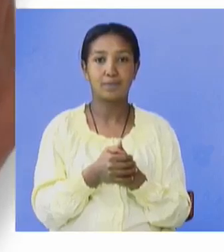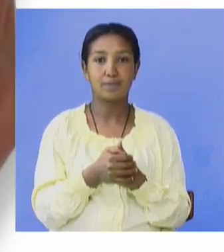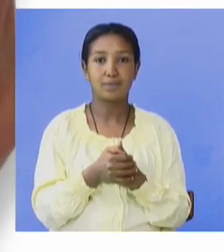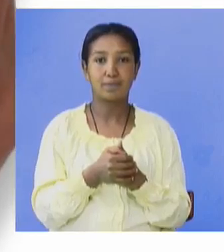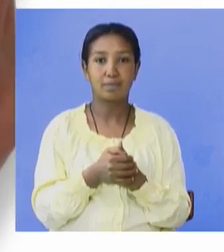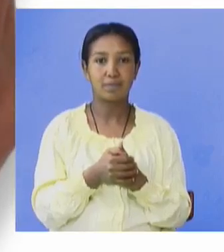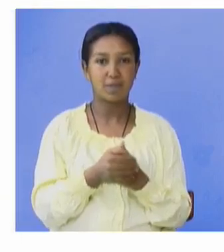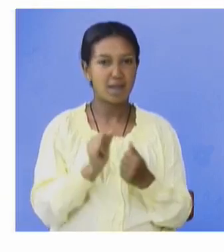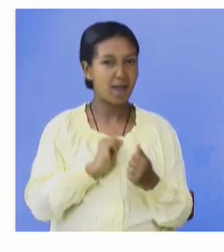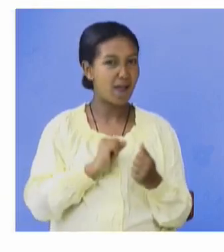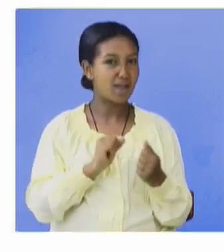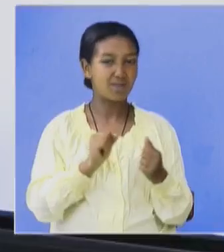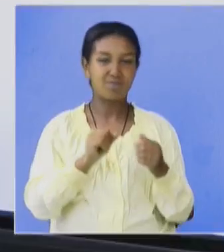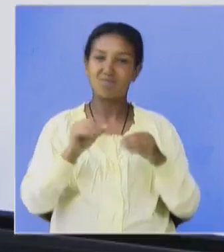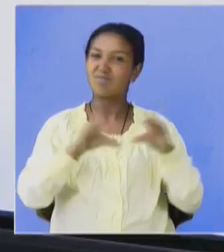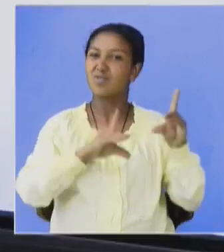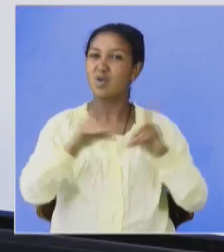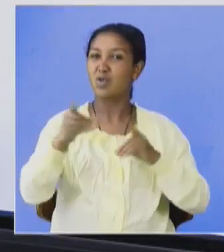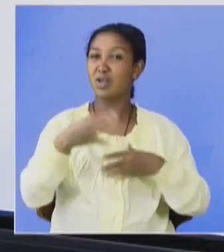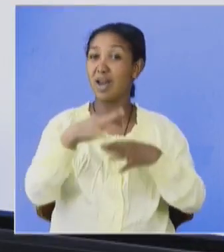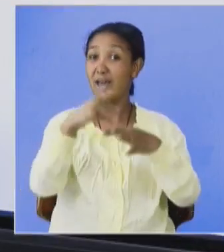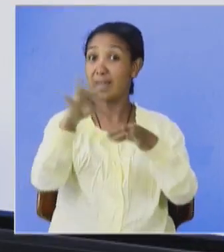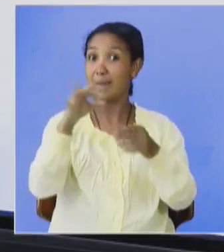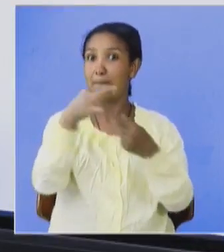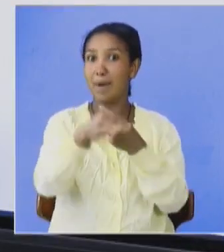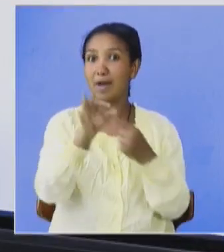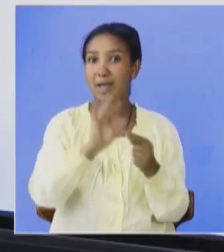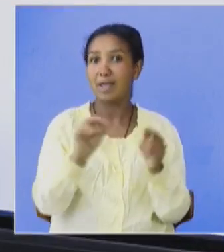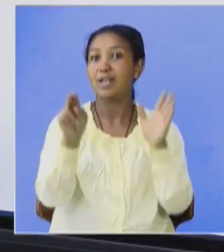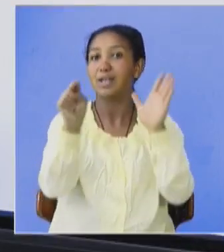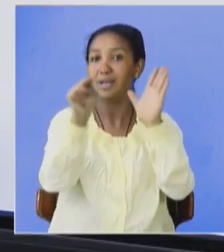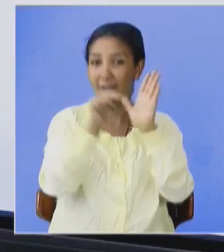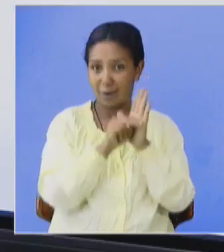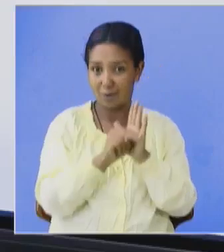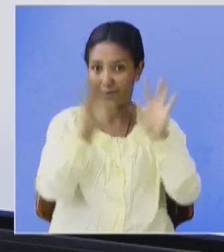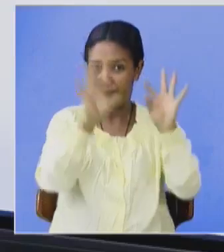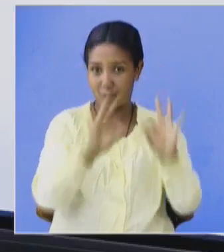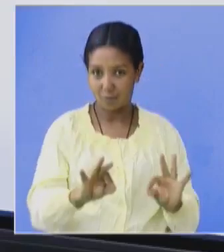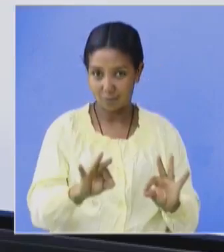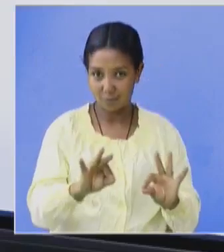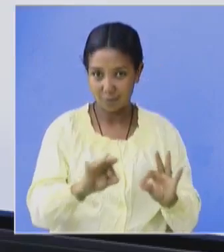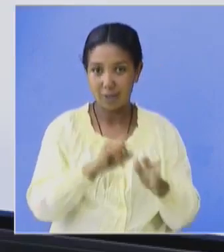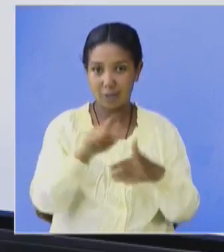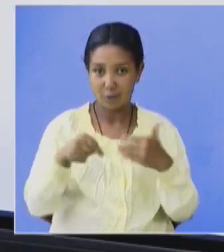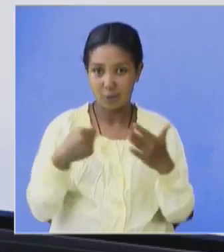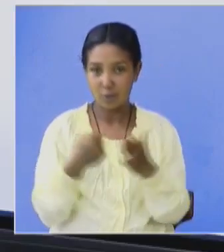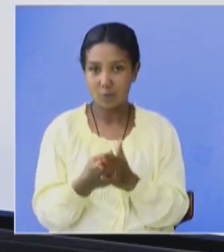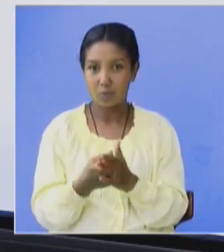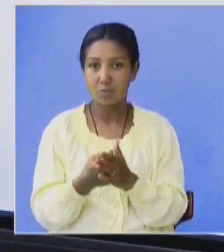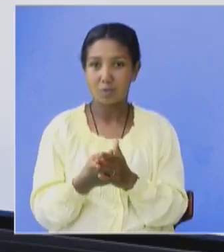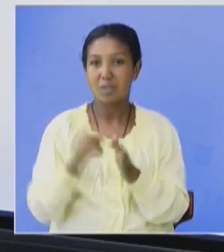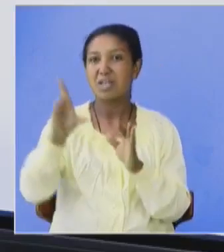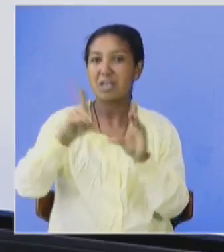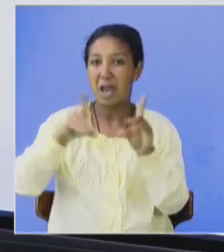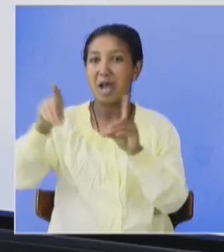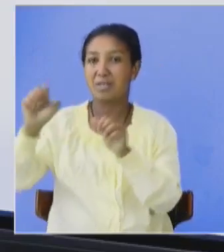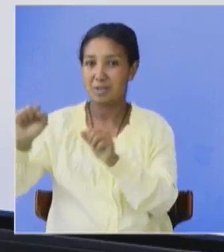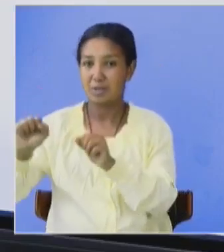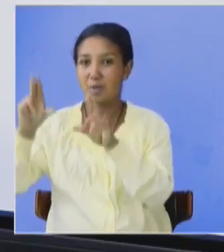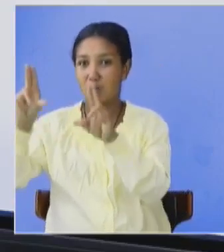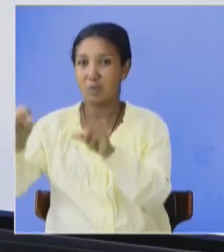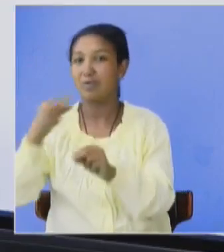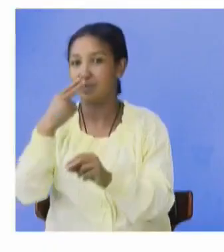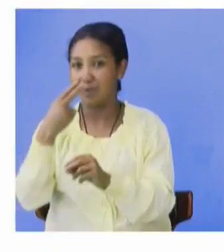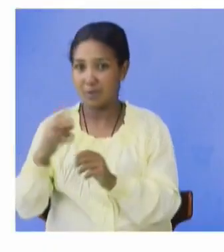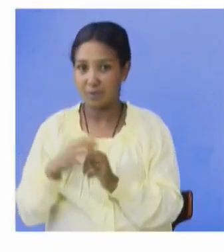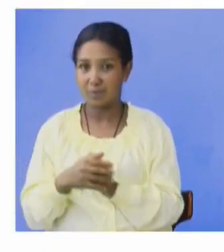I don't like banana. So here is a negative form. I don't like banana. So let us take from does not. No, let us